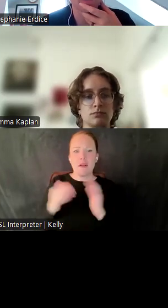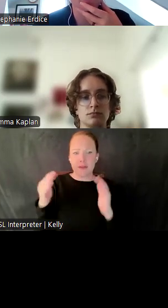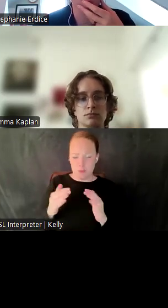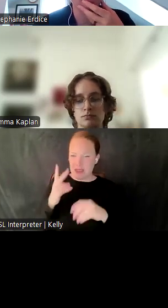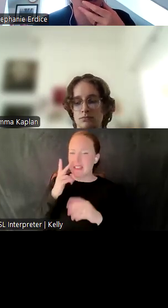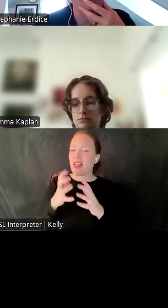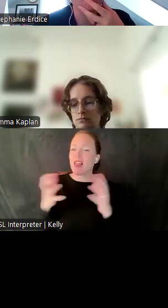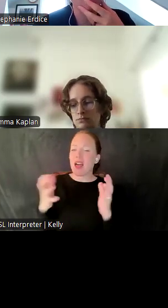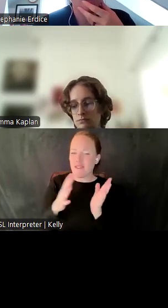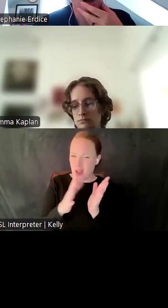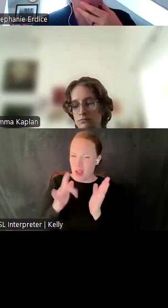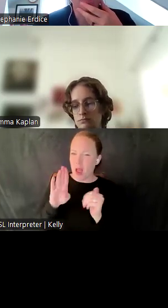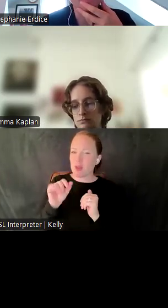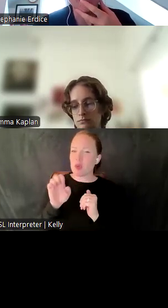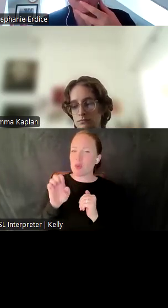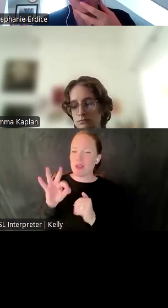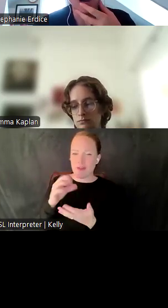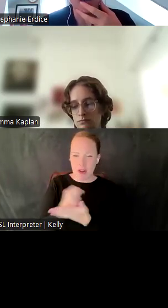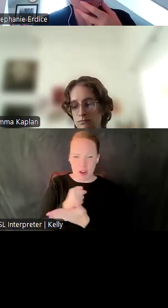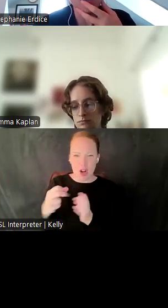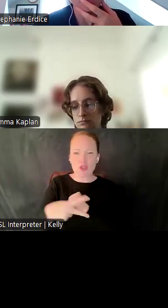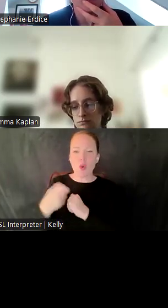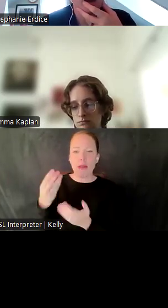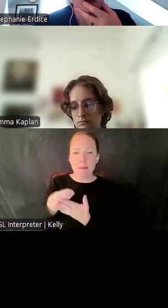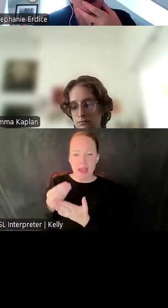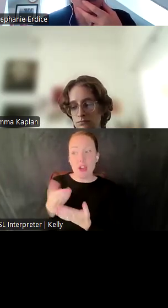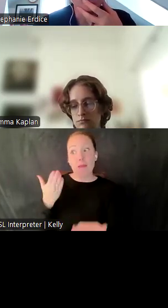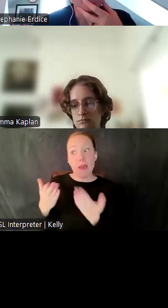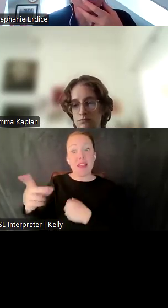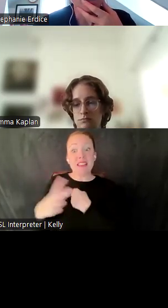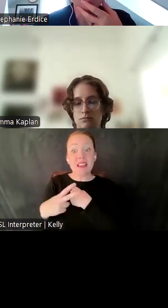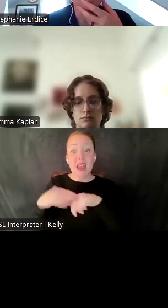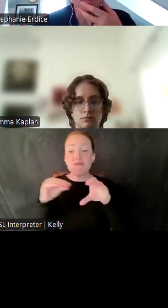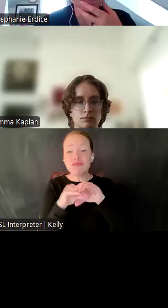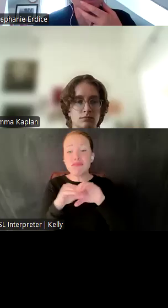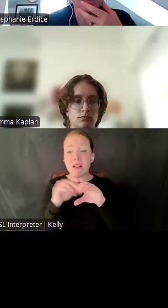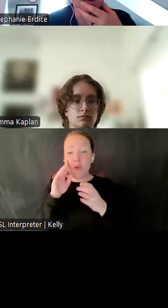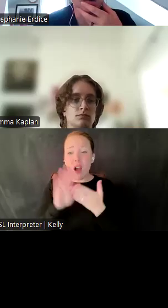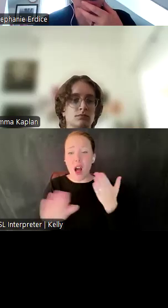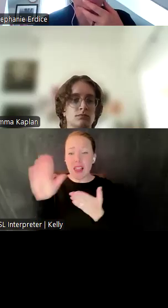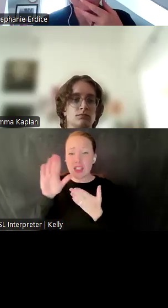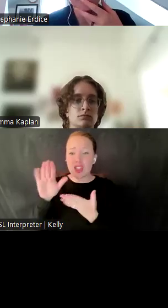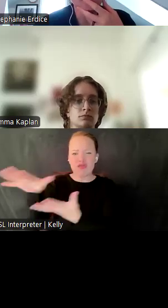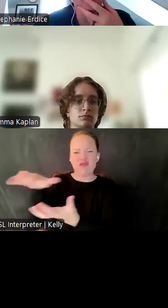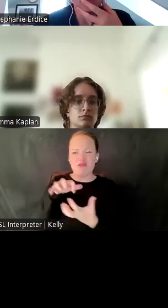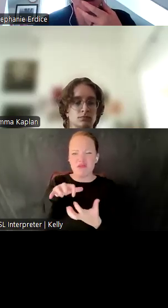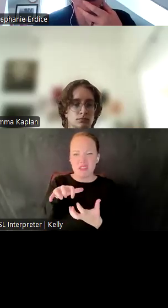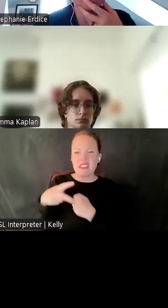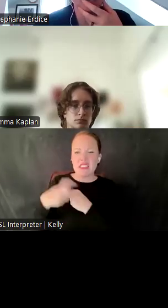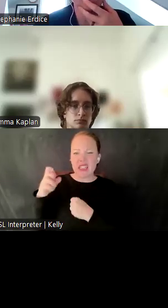cards and stolen money, money saved for college, and using that to buy a car.